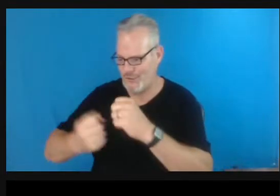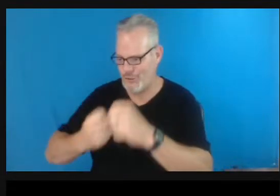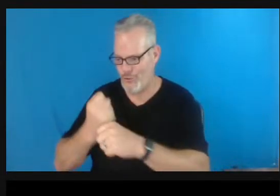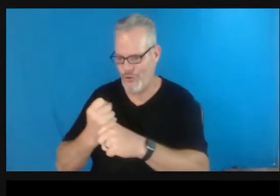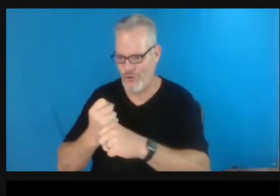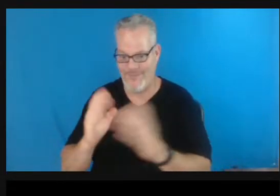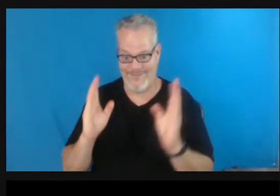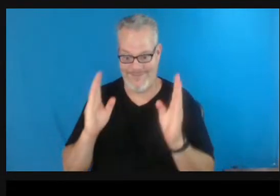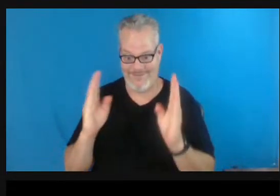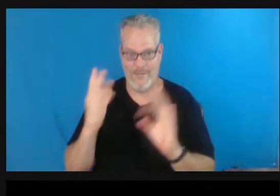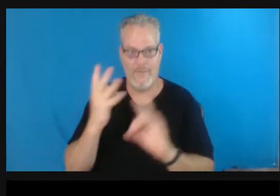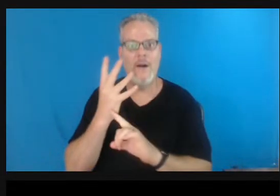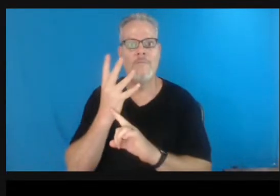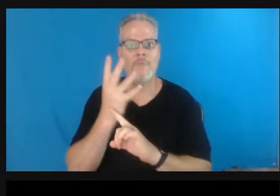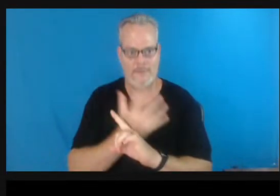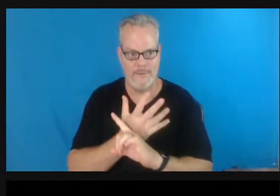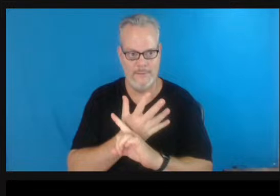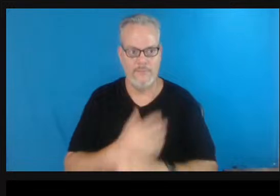year.